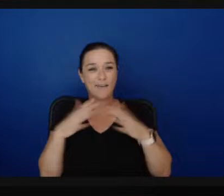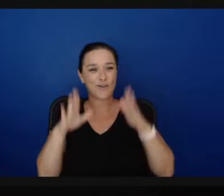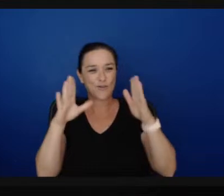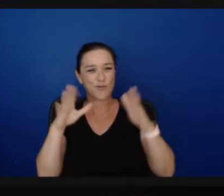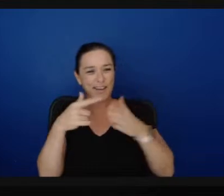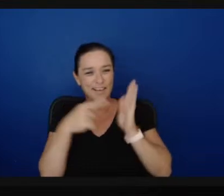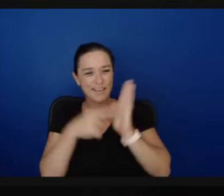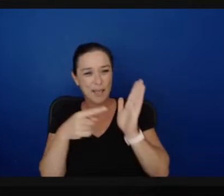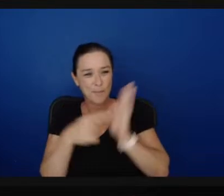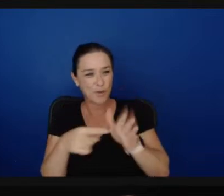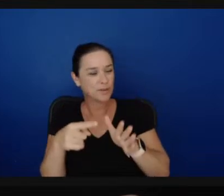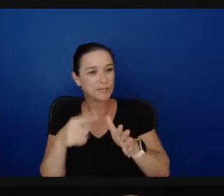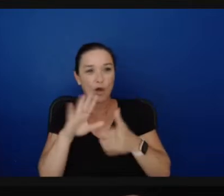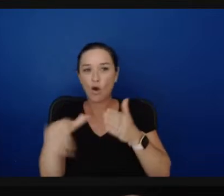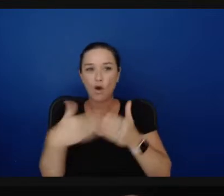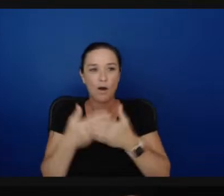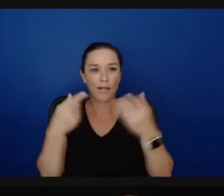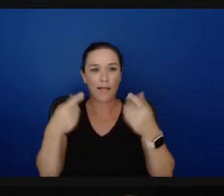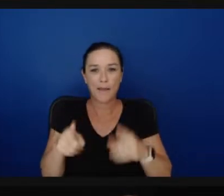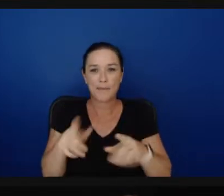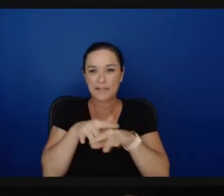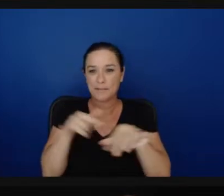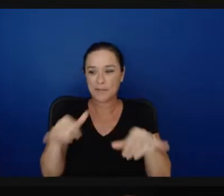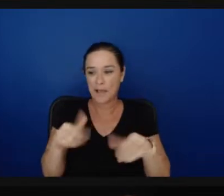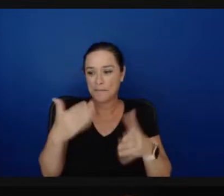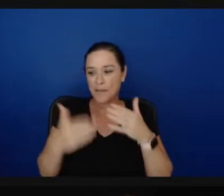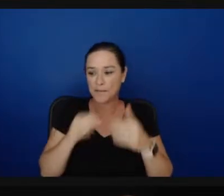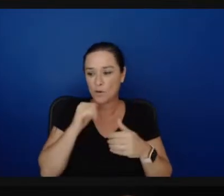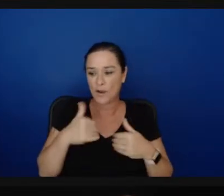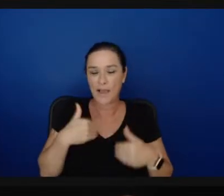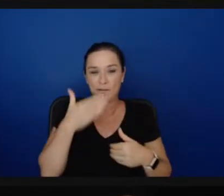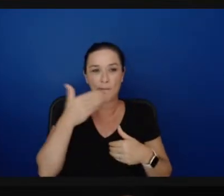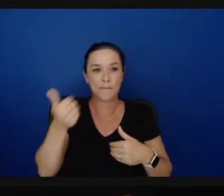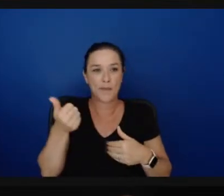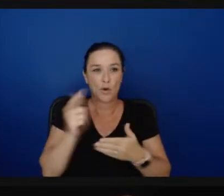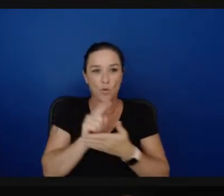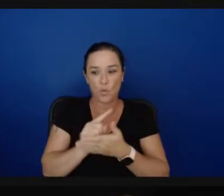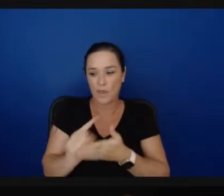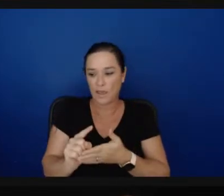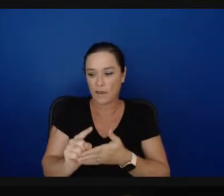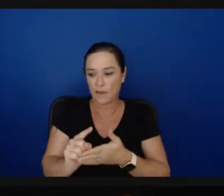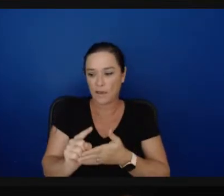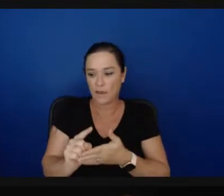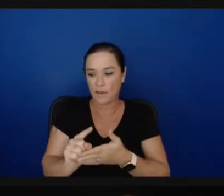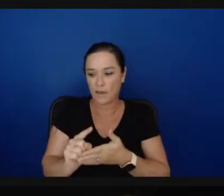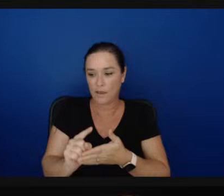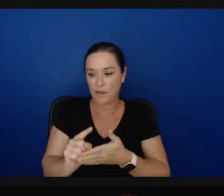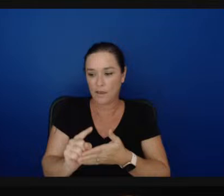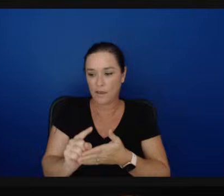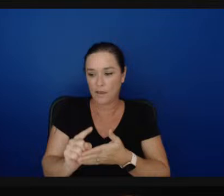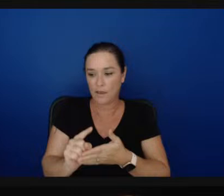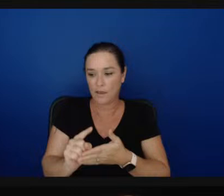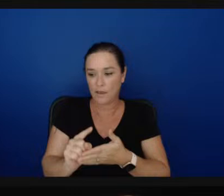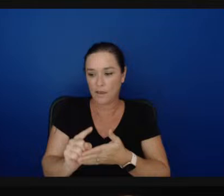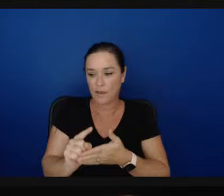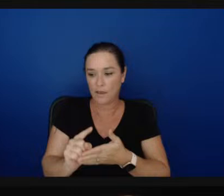at the same time. There may not be a better week that I've seen before. So our first